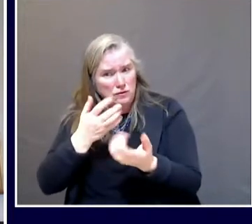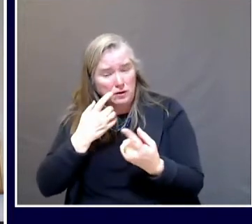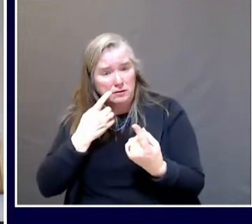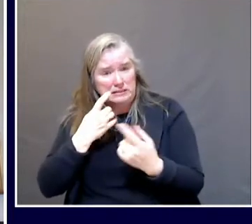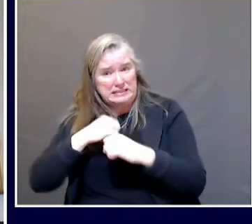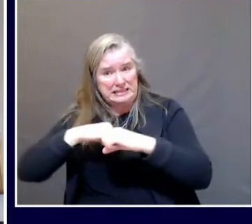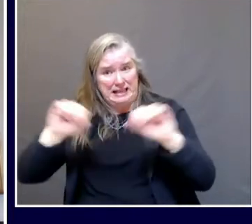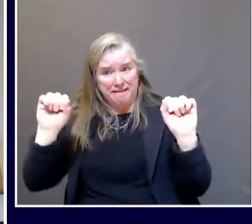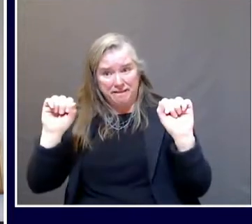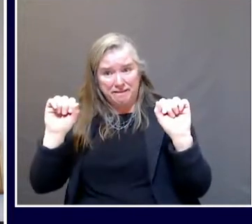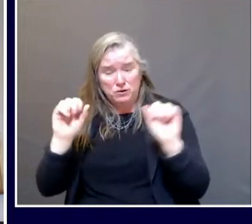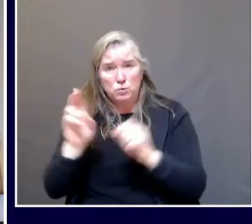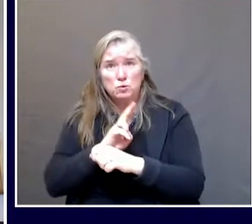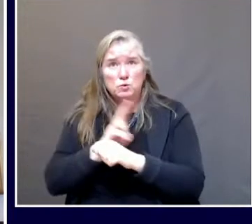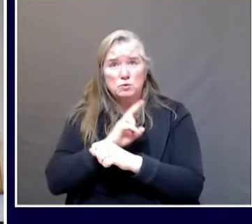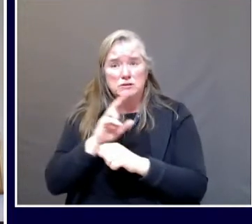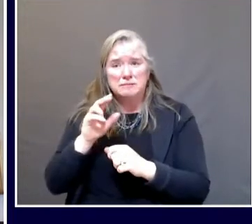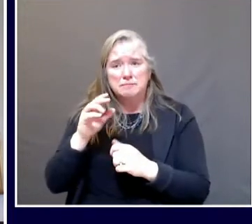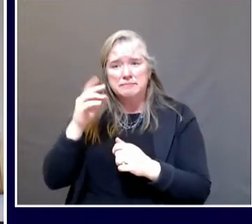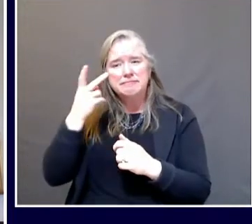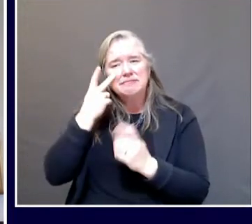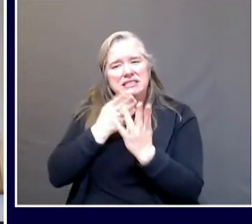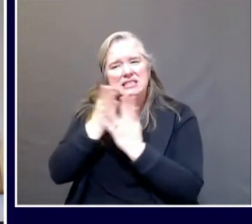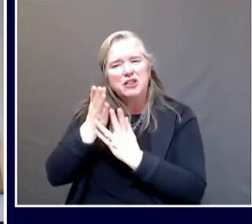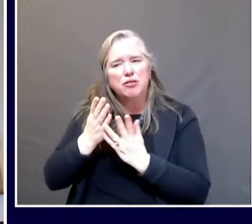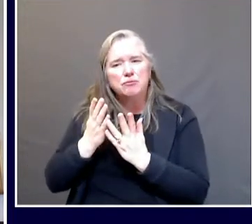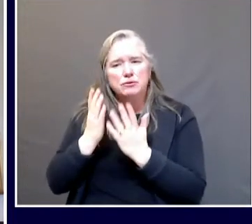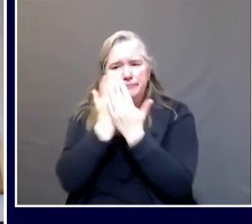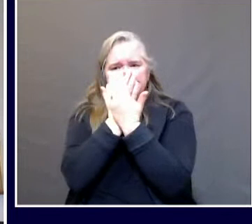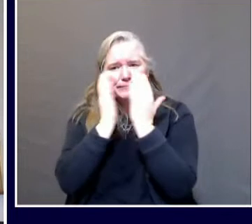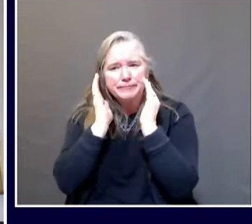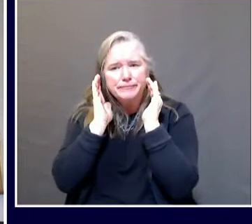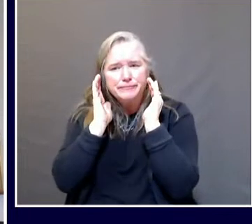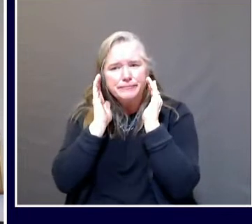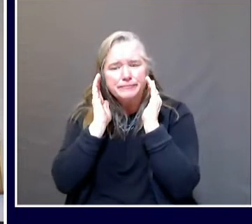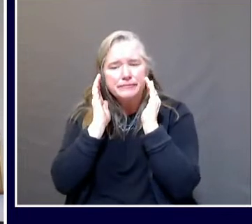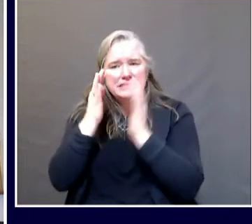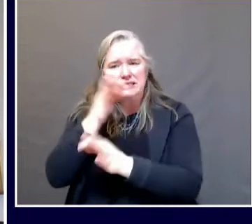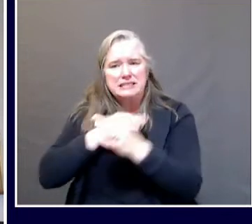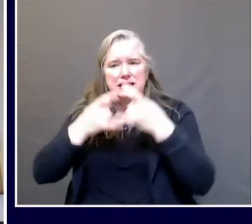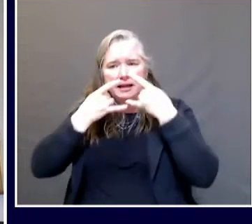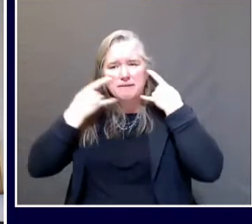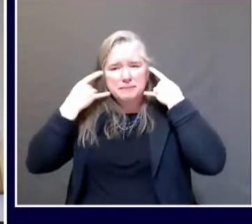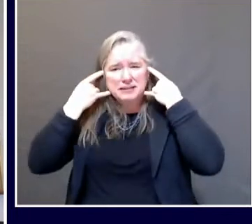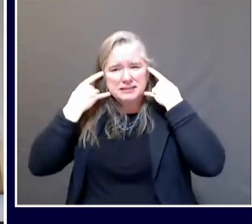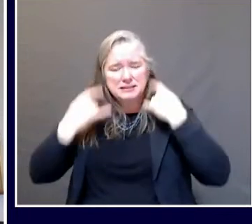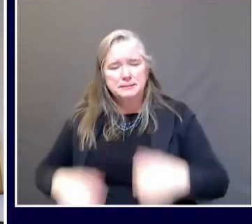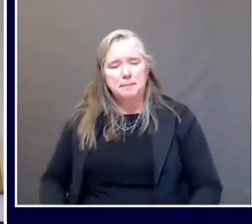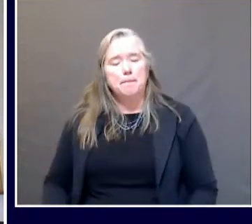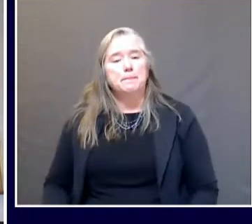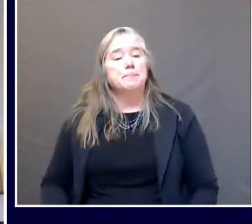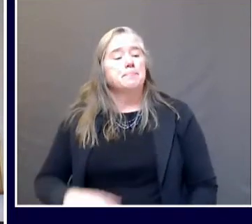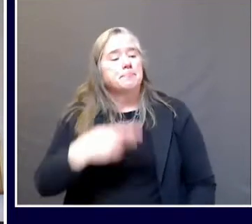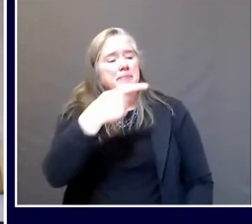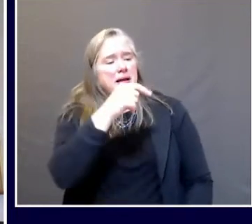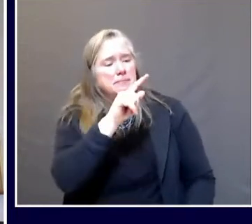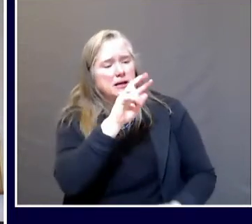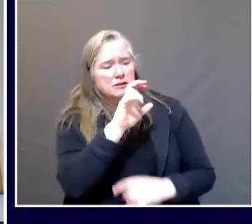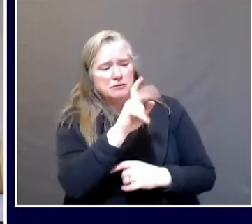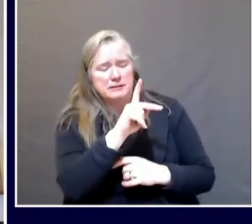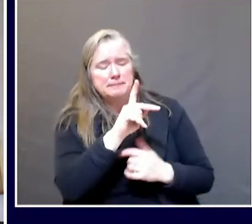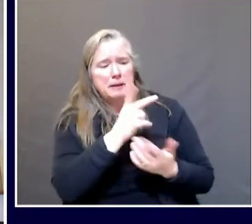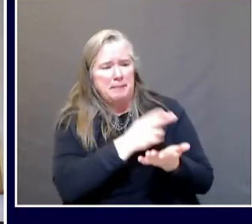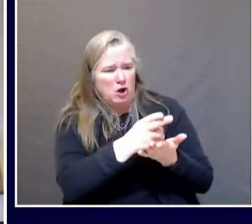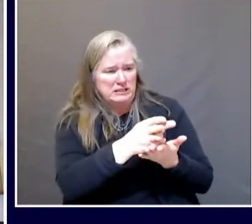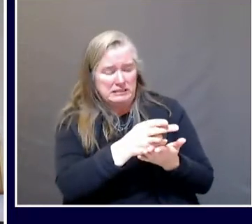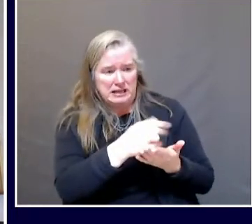these devices at slowing transmission. You know, Patrick, I'm going to be honest with you. I actually